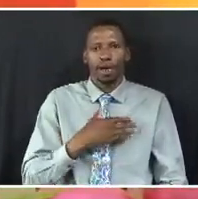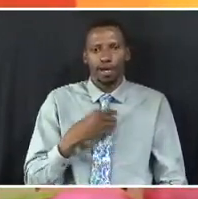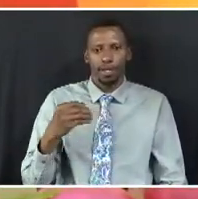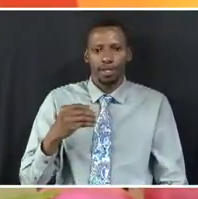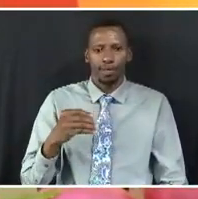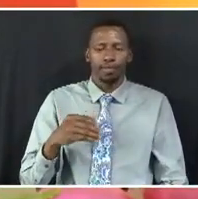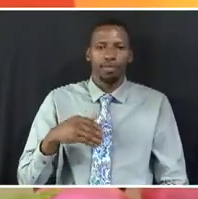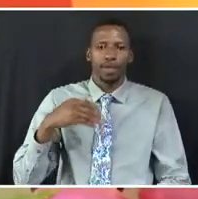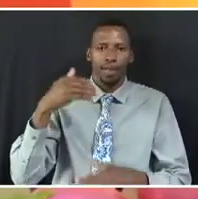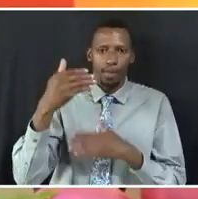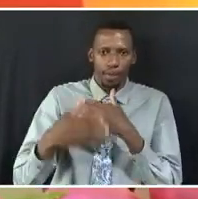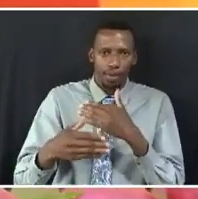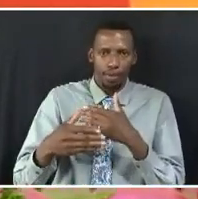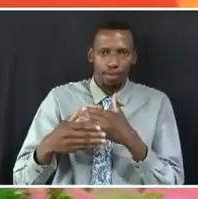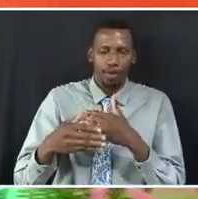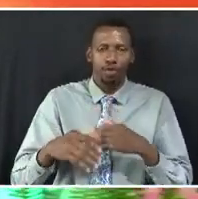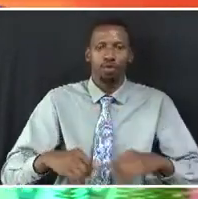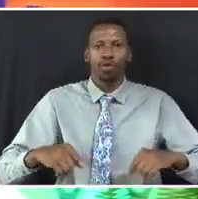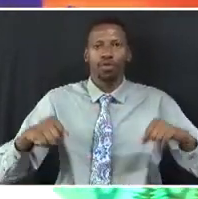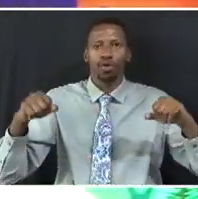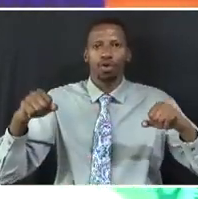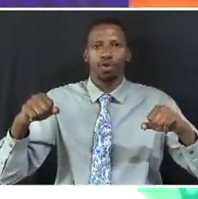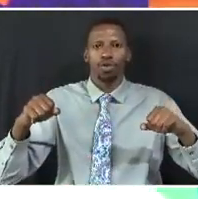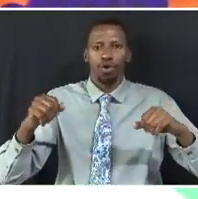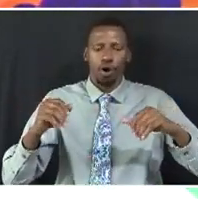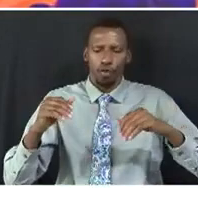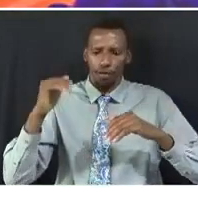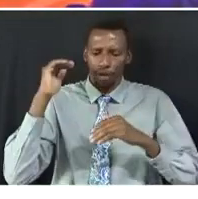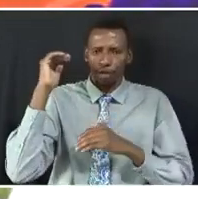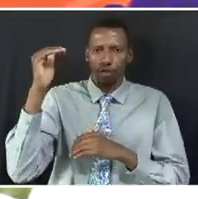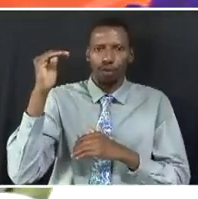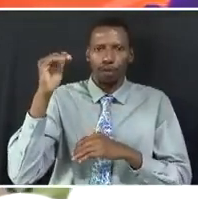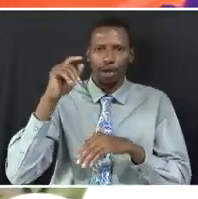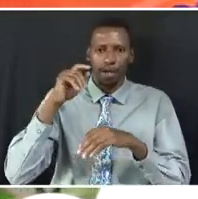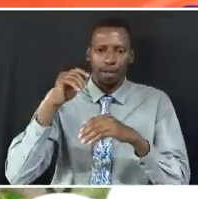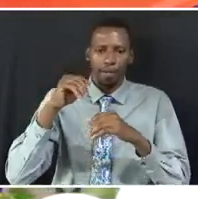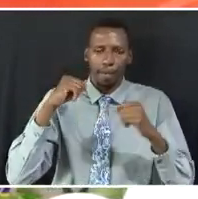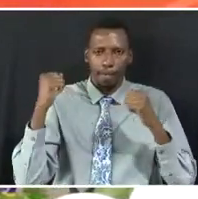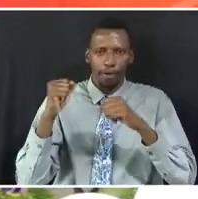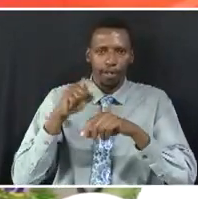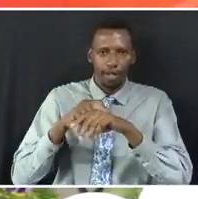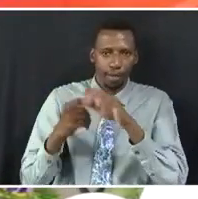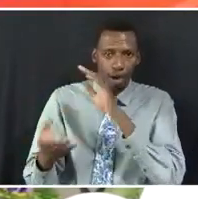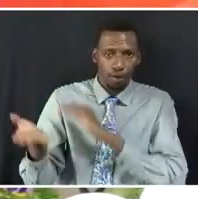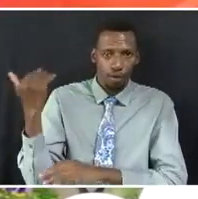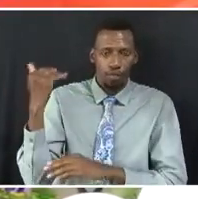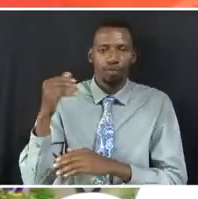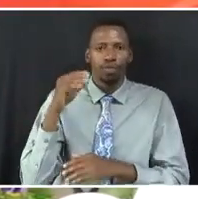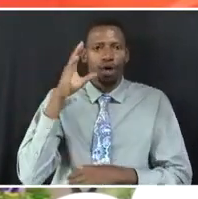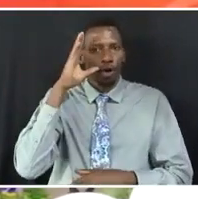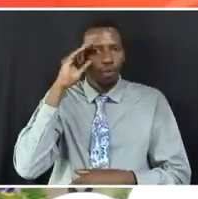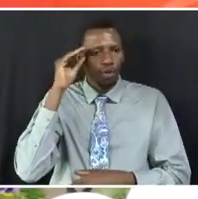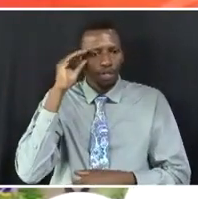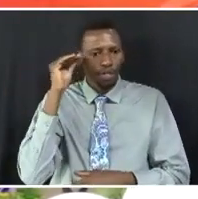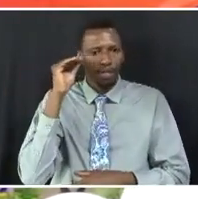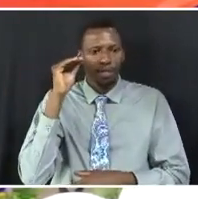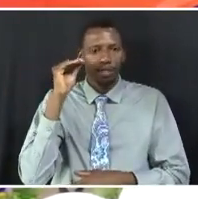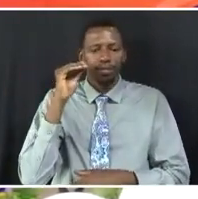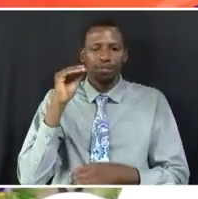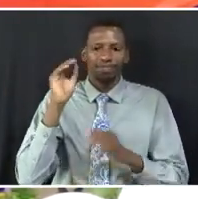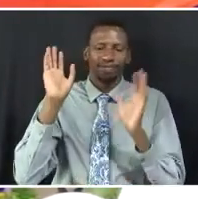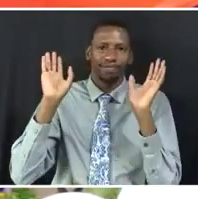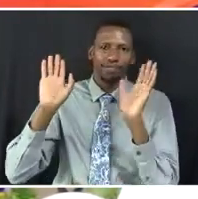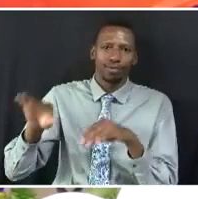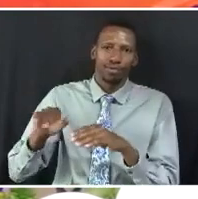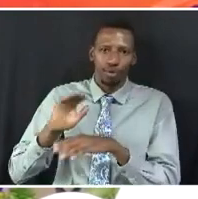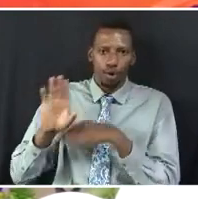heir to the throne of the superpower of that time, Moses despised all that,